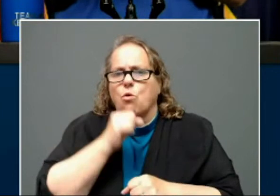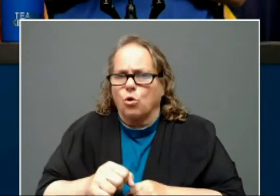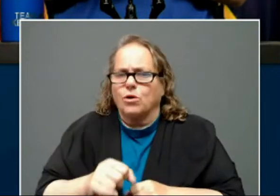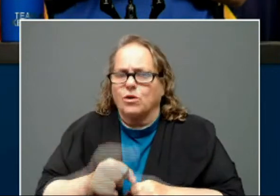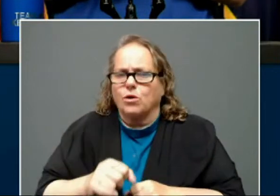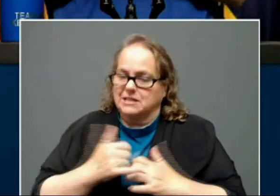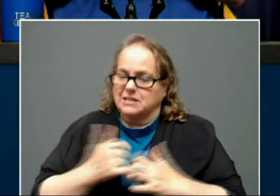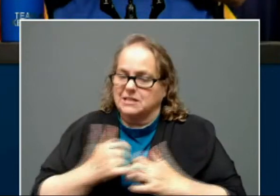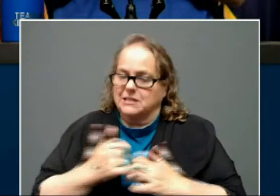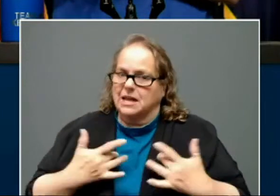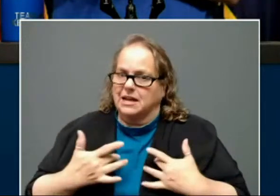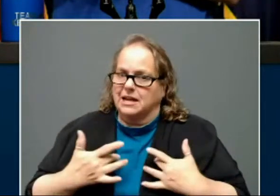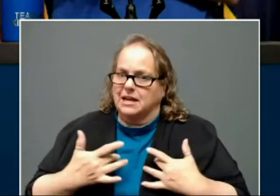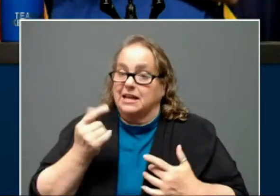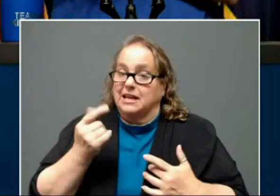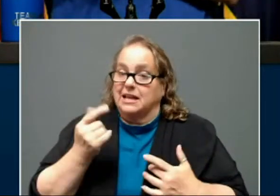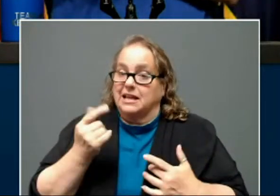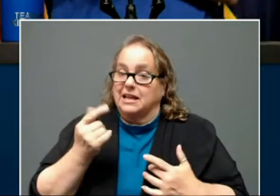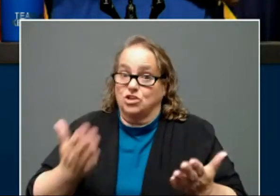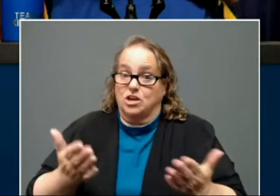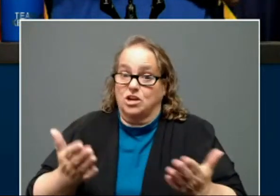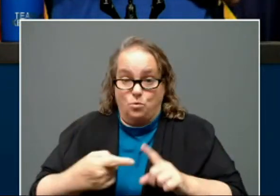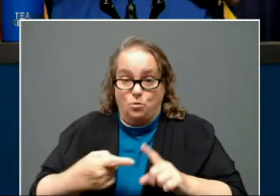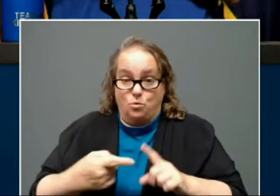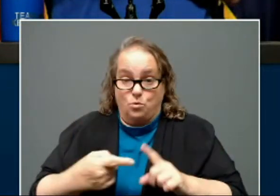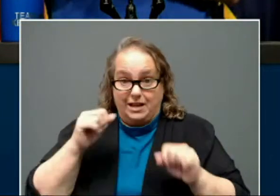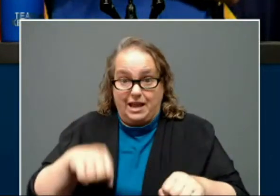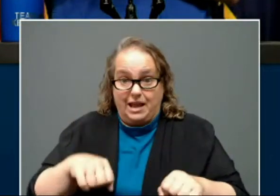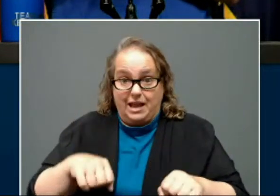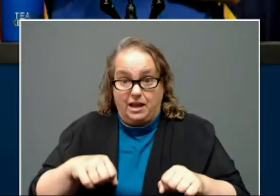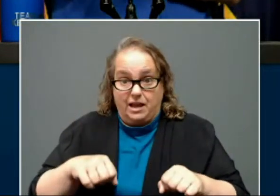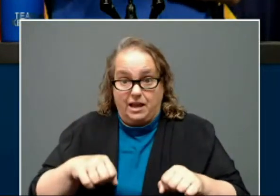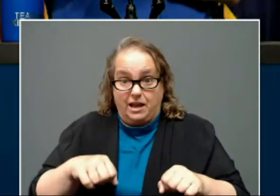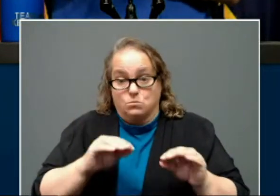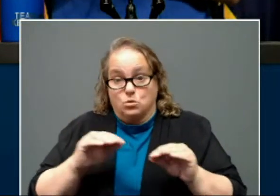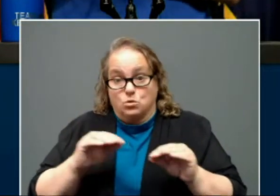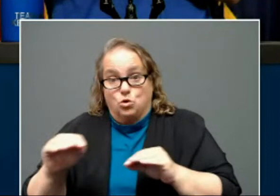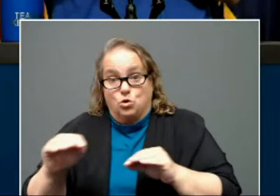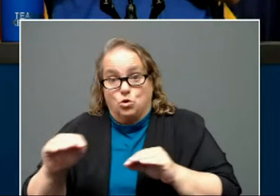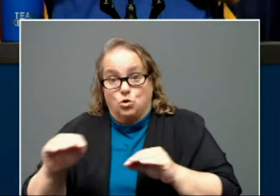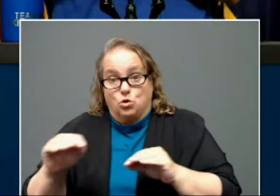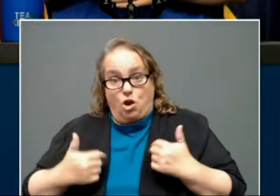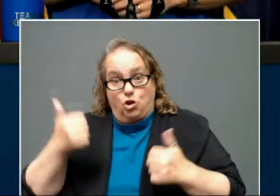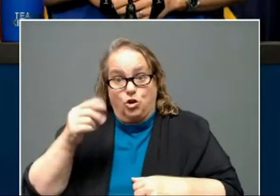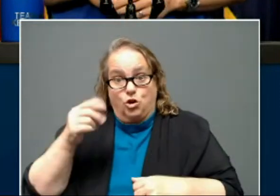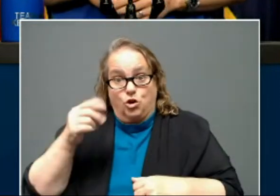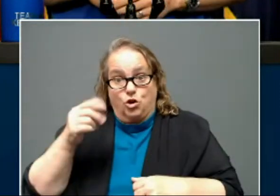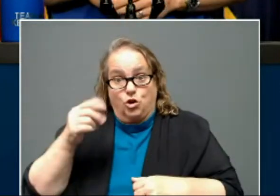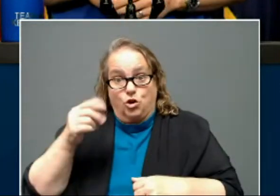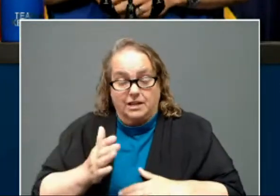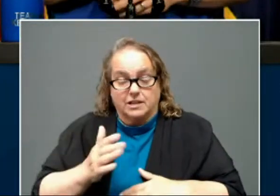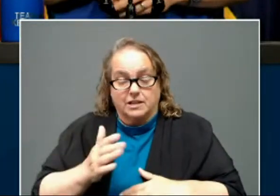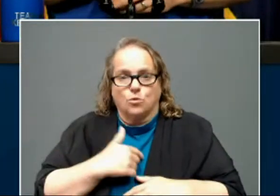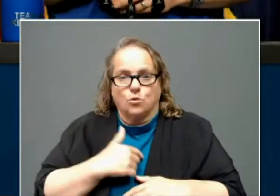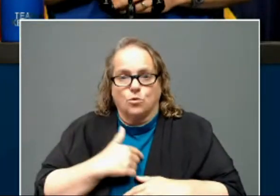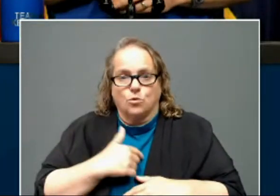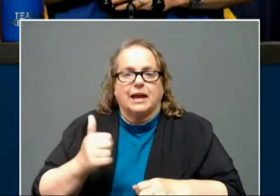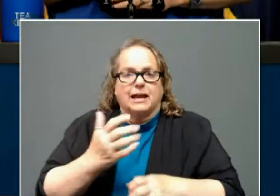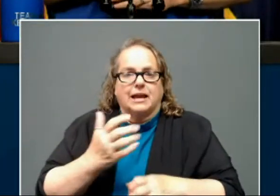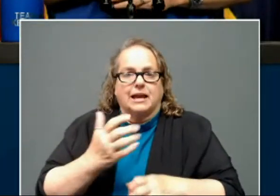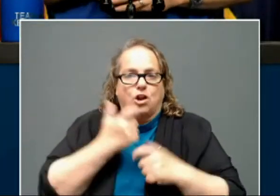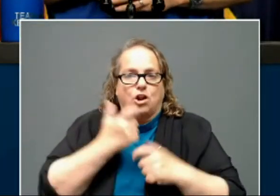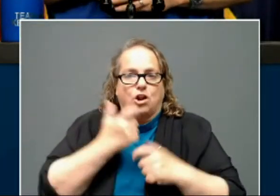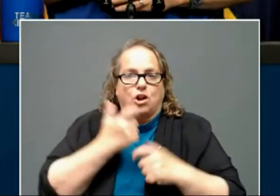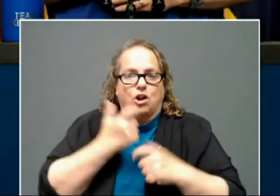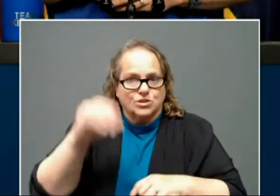It suggests that when we're able to move to younger Kentuckians, that we can get a large percent